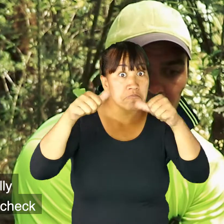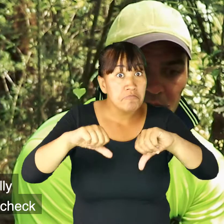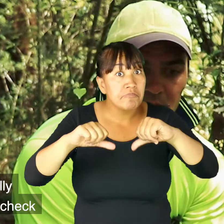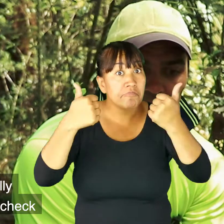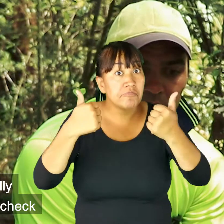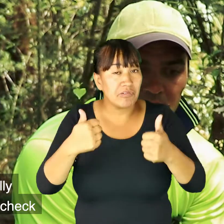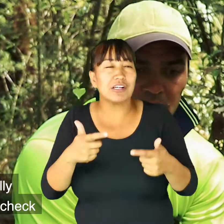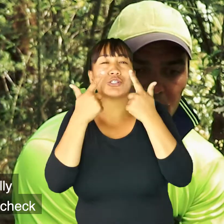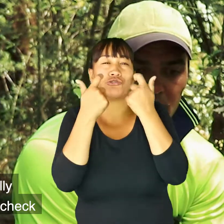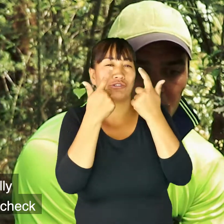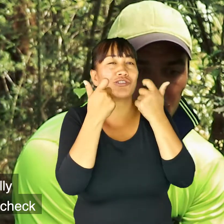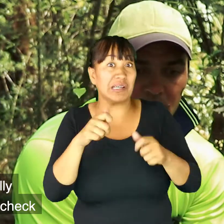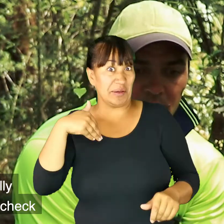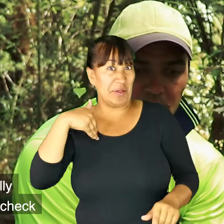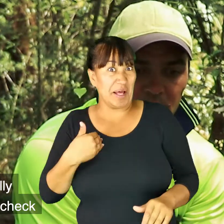need to catch her